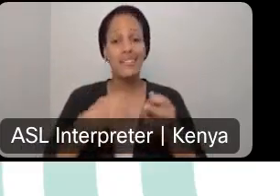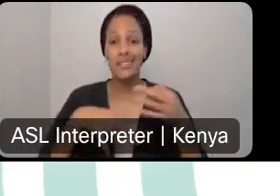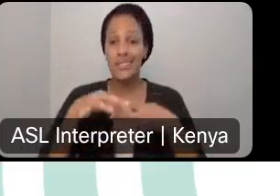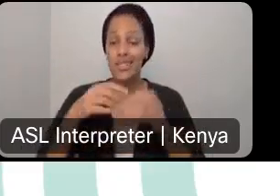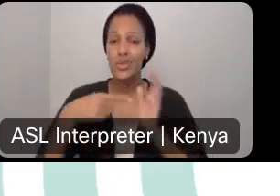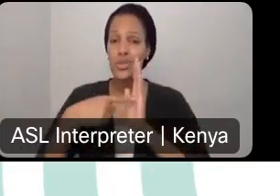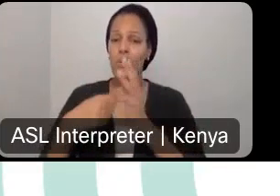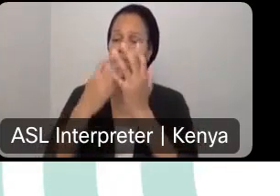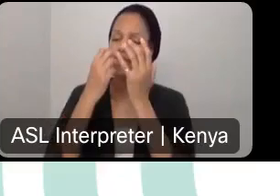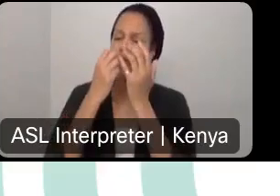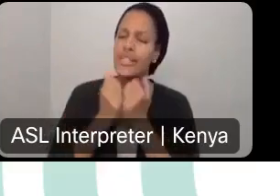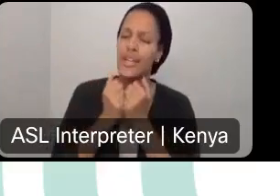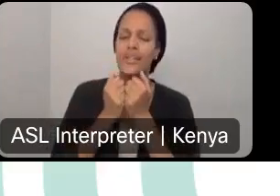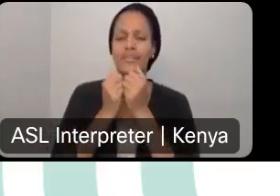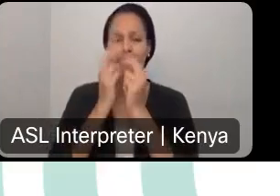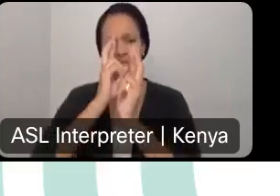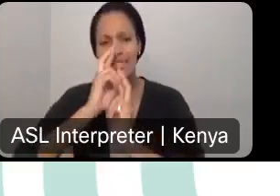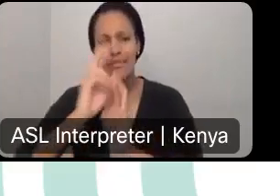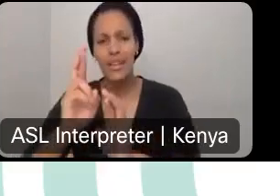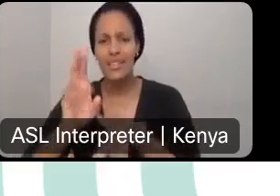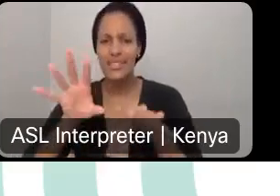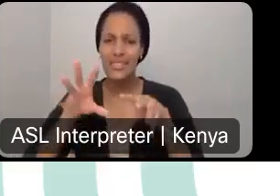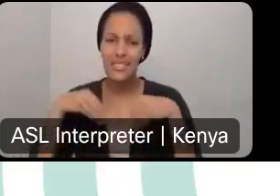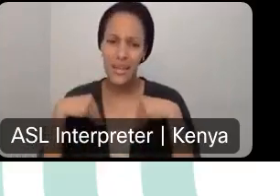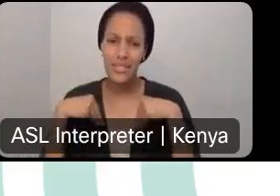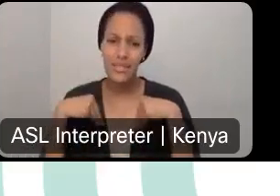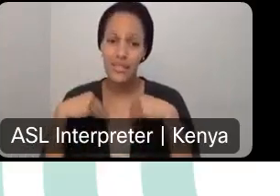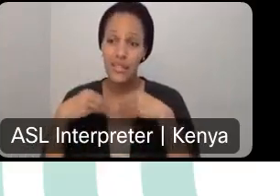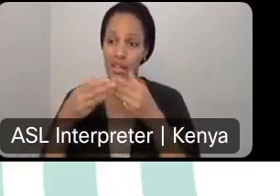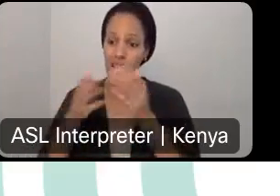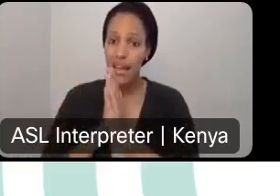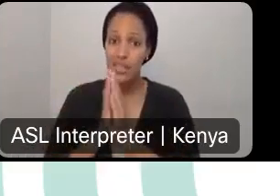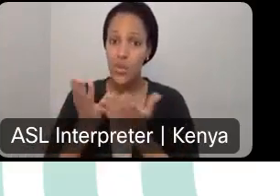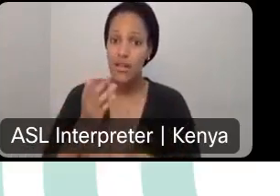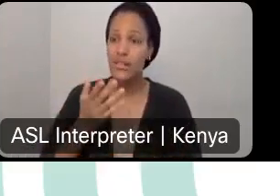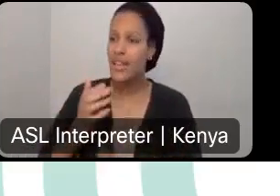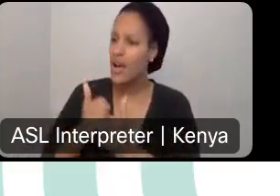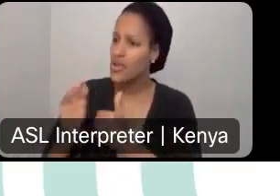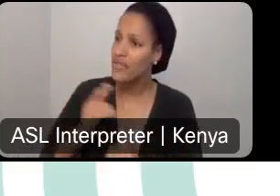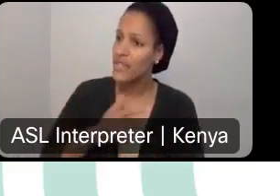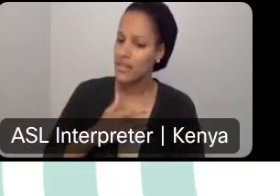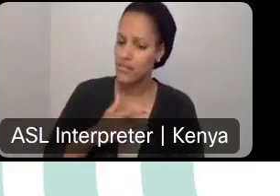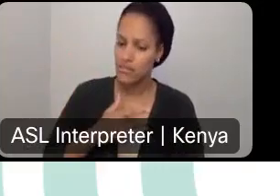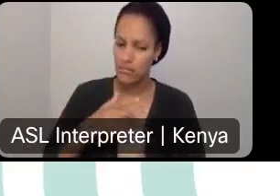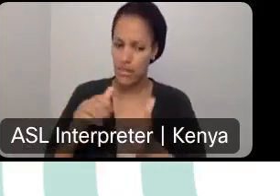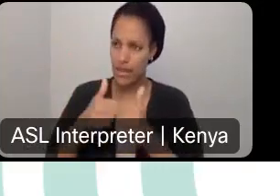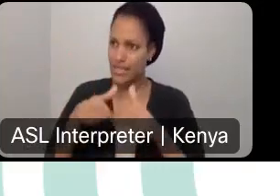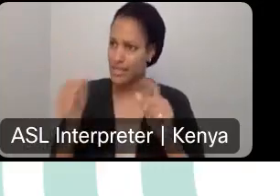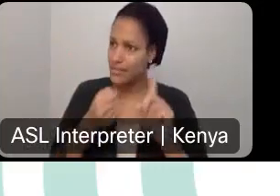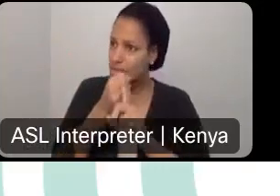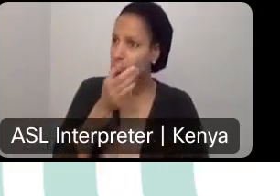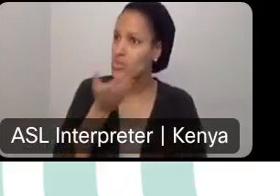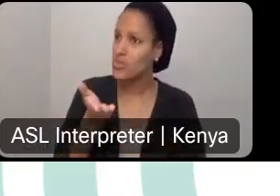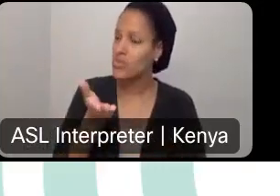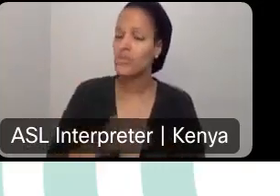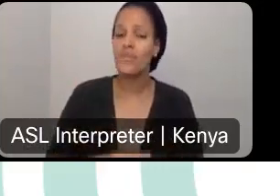respect, and acceptance and ask, how are you feeling? How is this affecting you? We want to